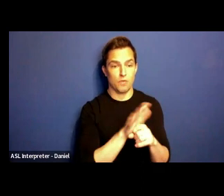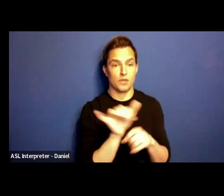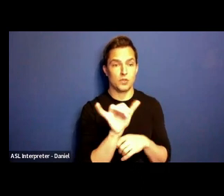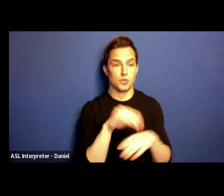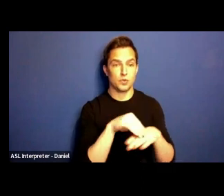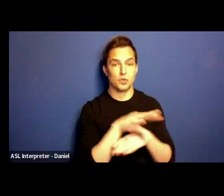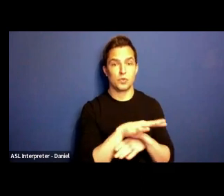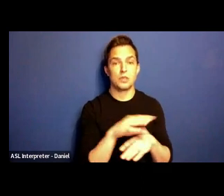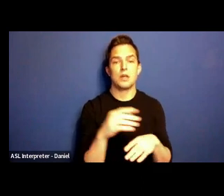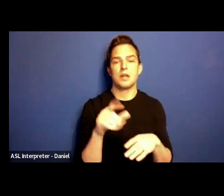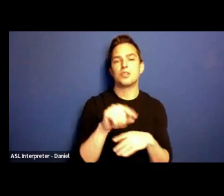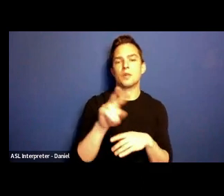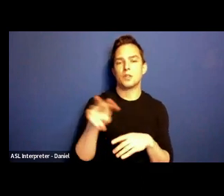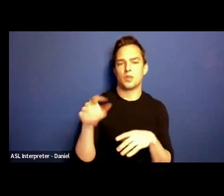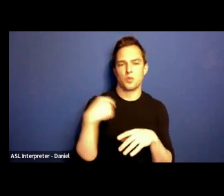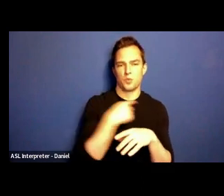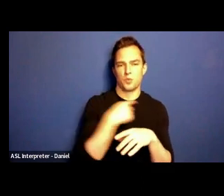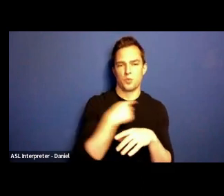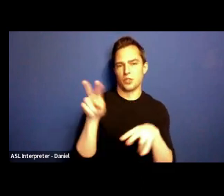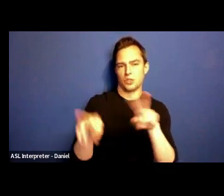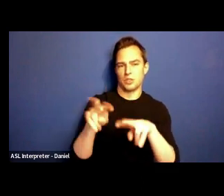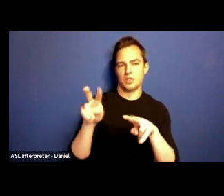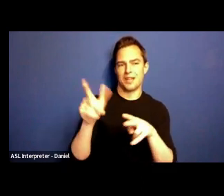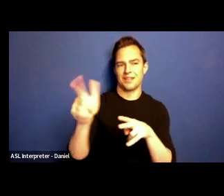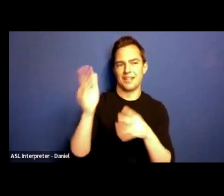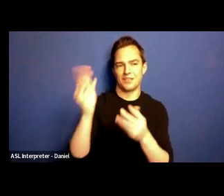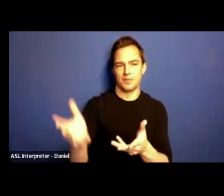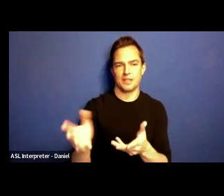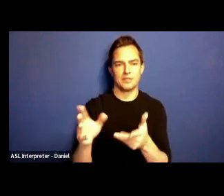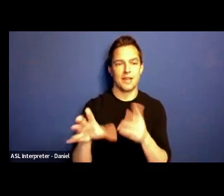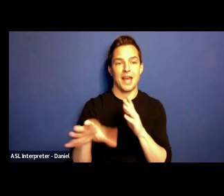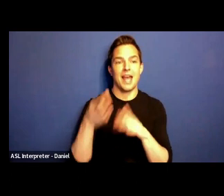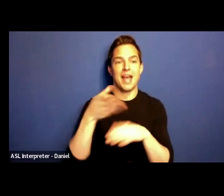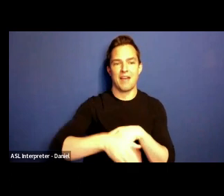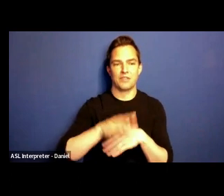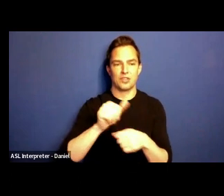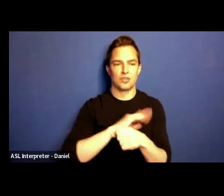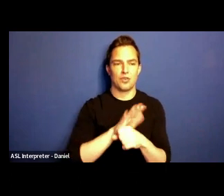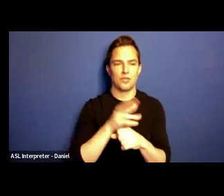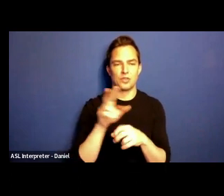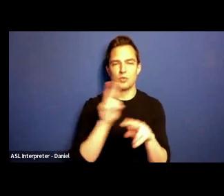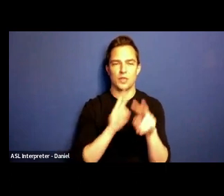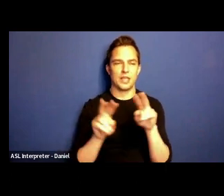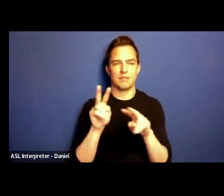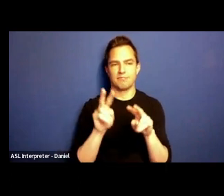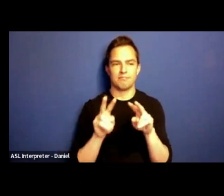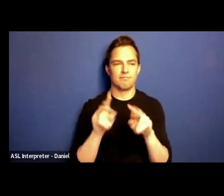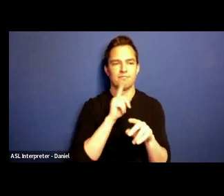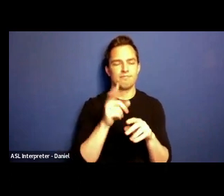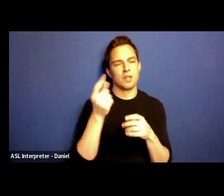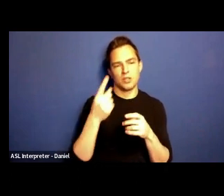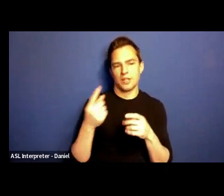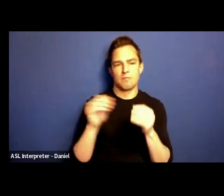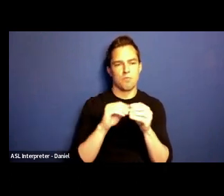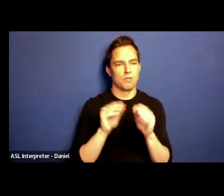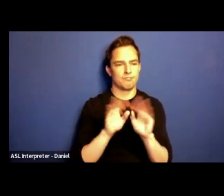need to look at the 2022 and later data as we've got out of that COVID piece to really understand that. So